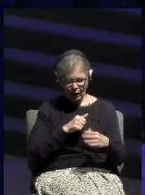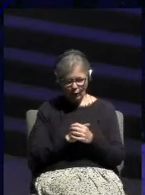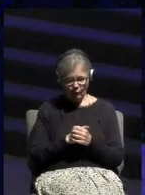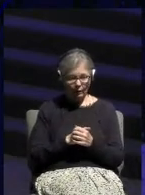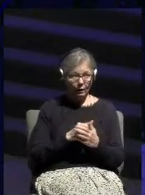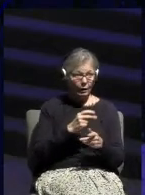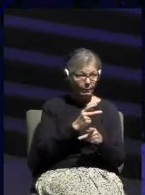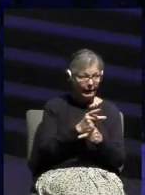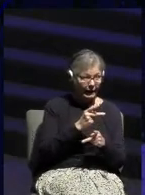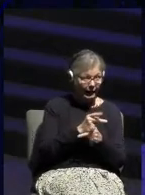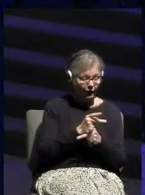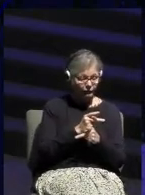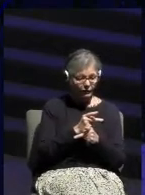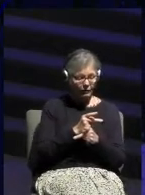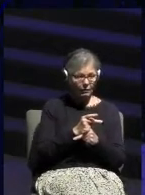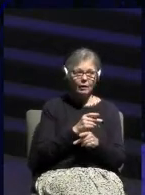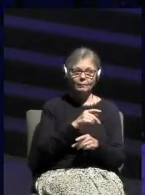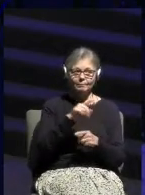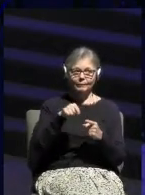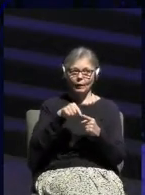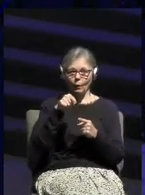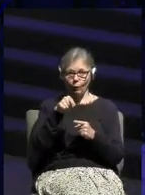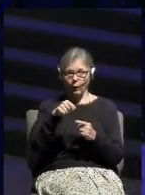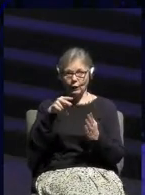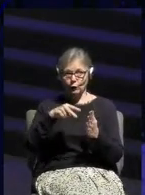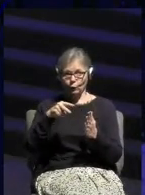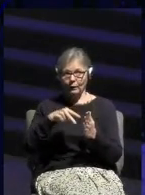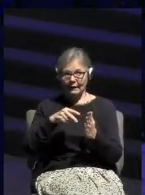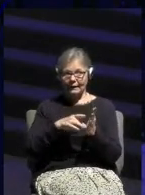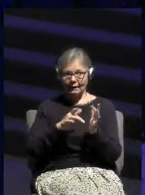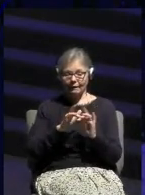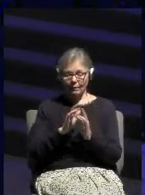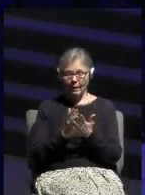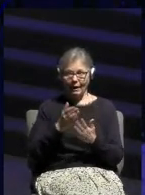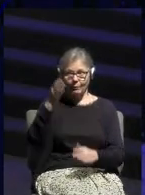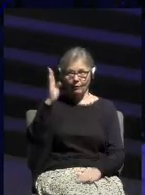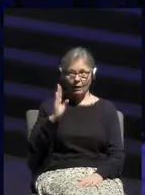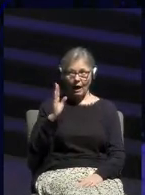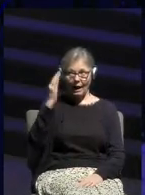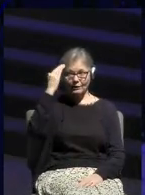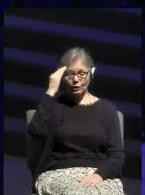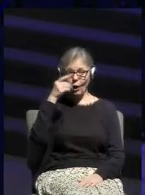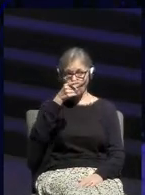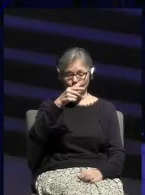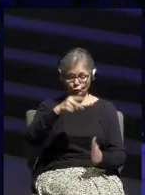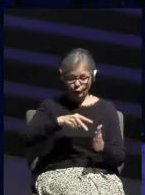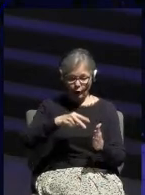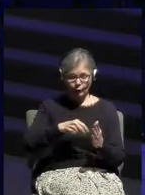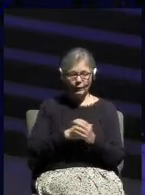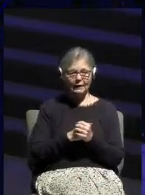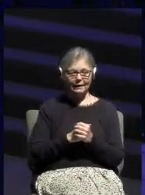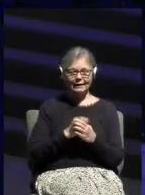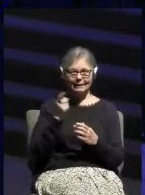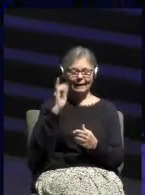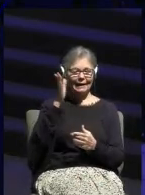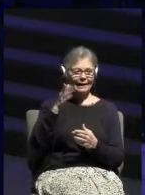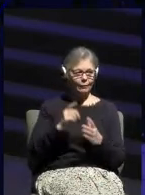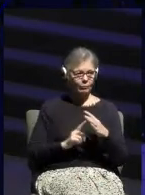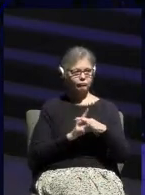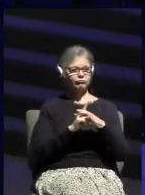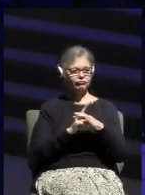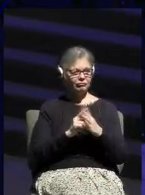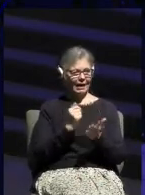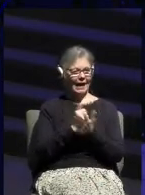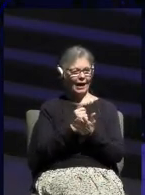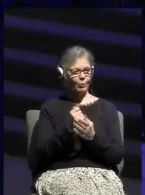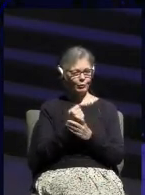you, when you're reading the Bible, God knows exactly where you are and what you're going through. And these kind of things will stand